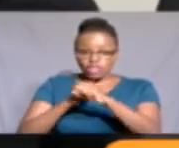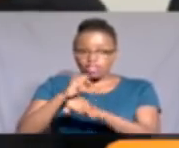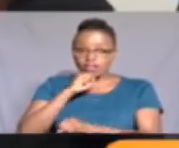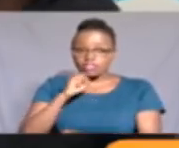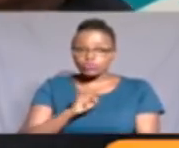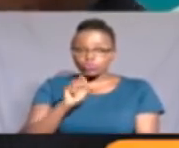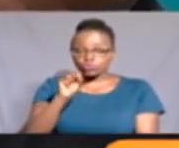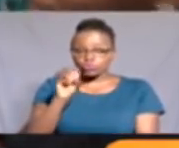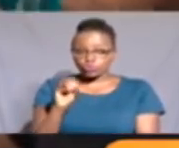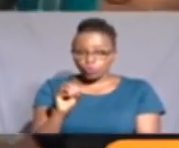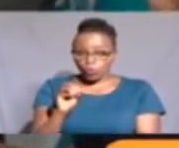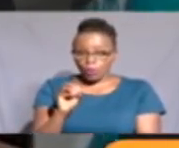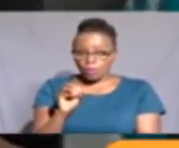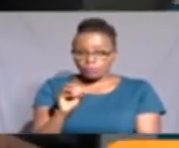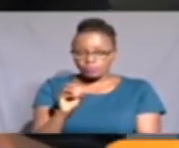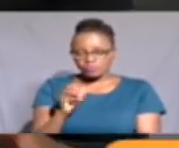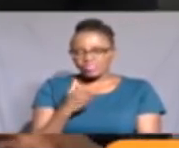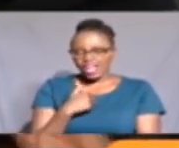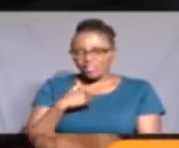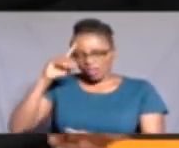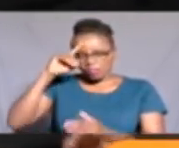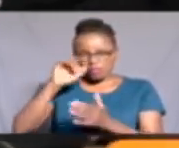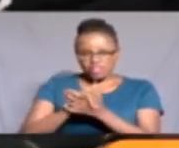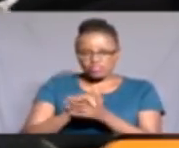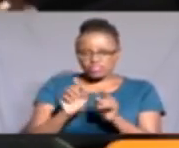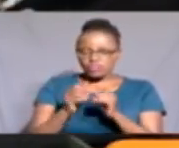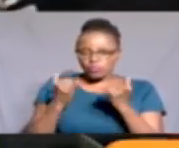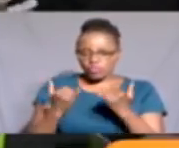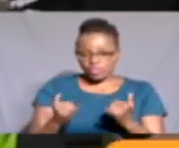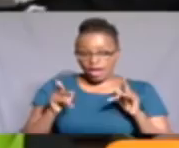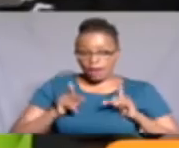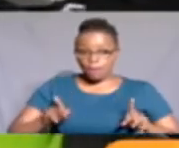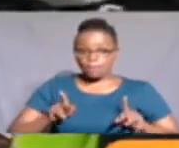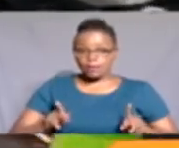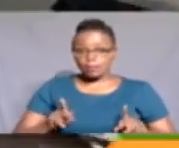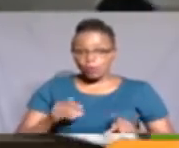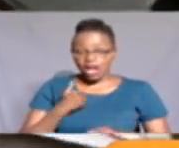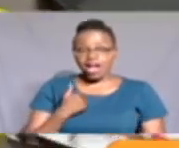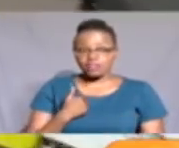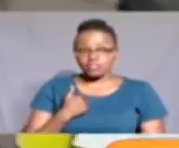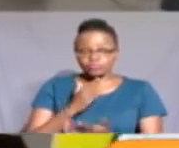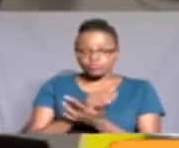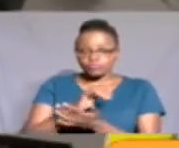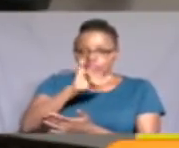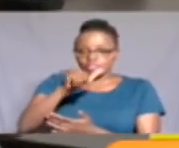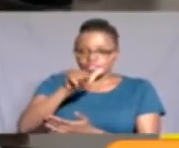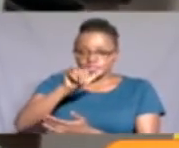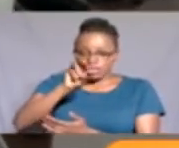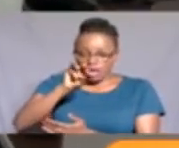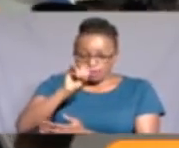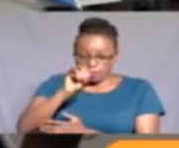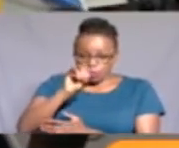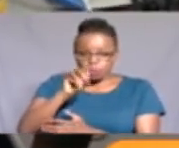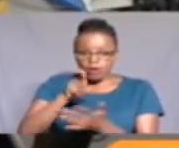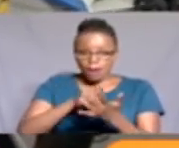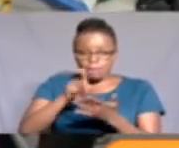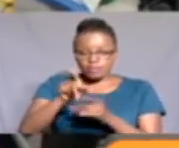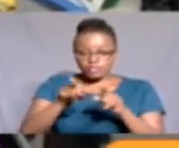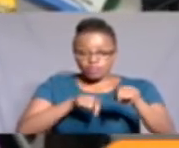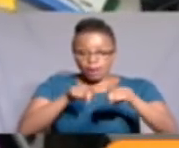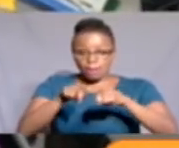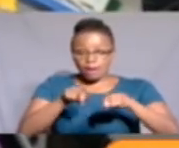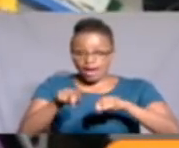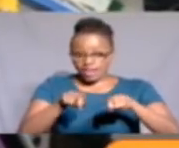so I have all the belief and faith in young people. And indeed, JamboPay is driven and managed, as you can